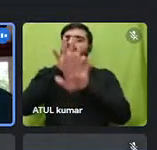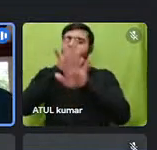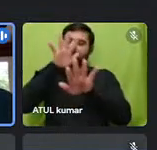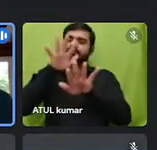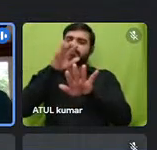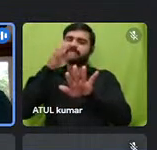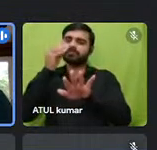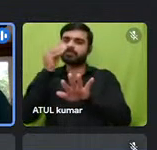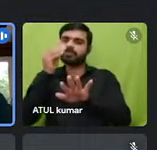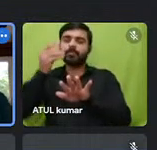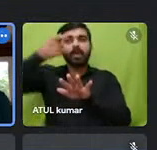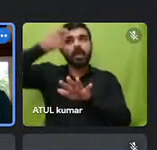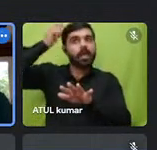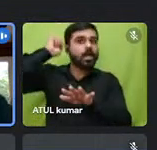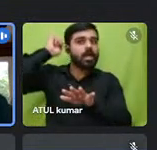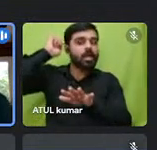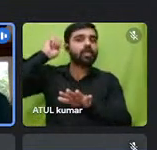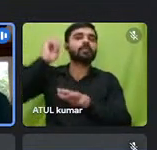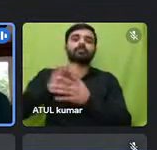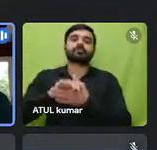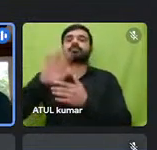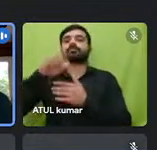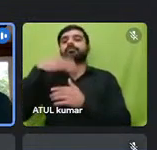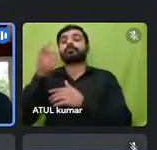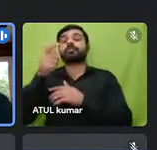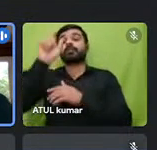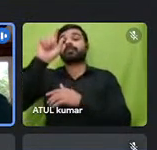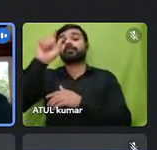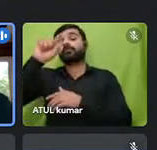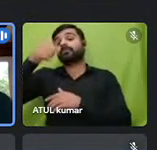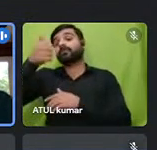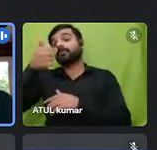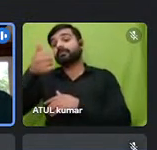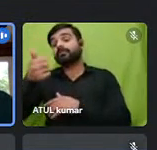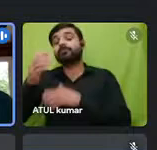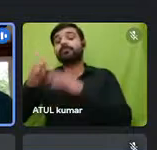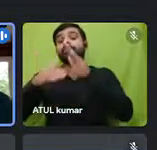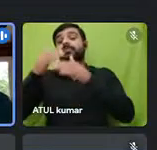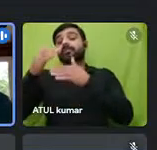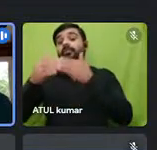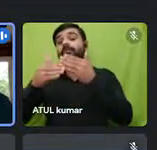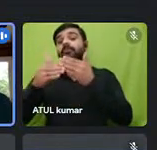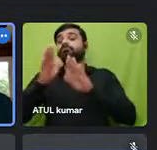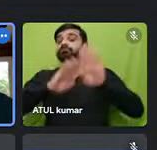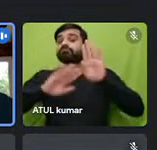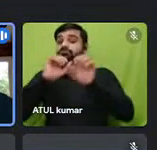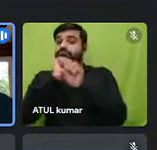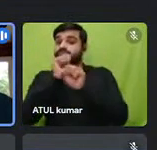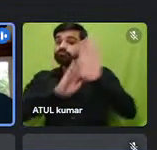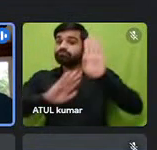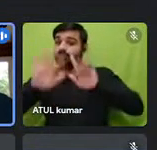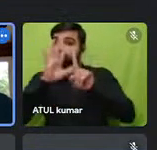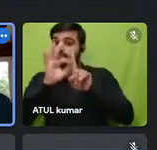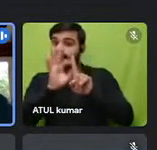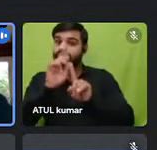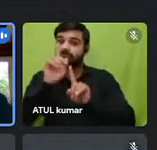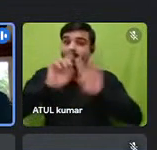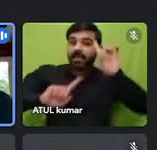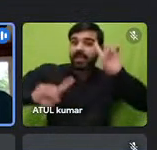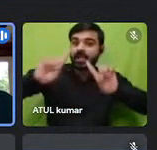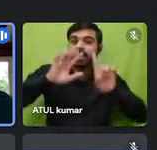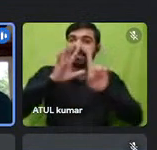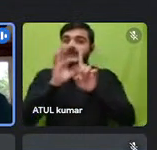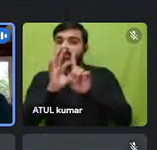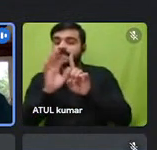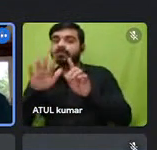from combing your hair. And then, of course, the next step is to be able to perform the action